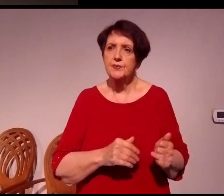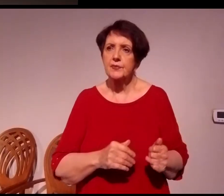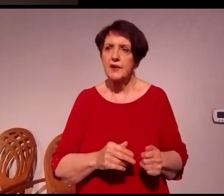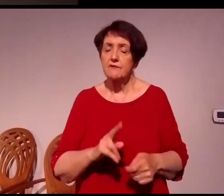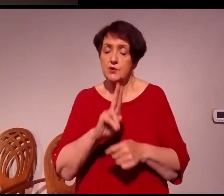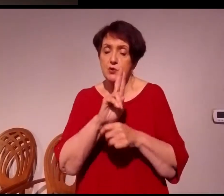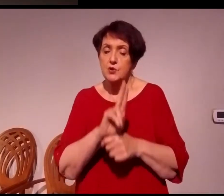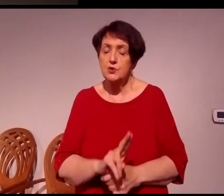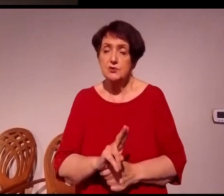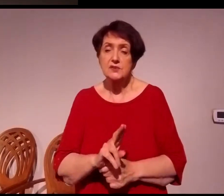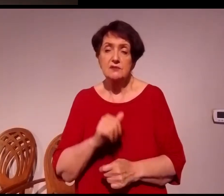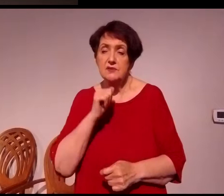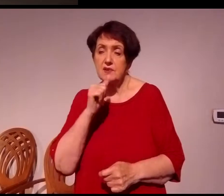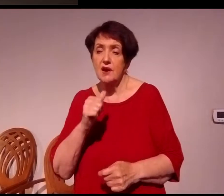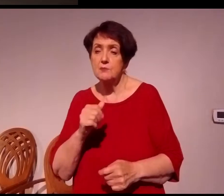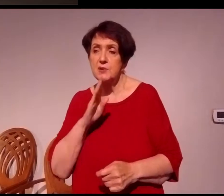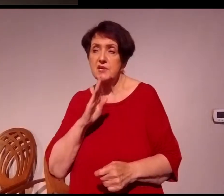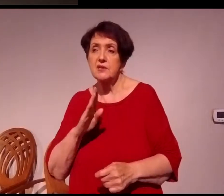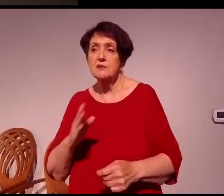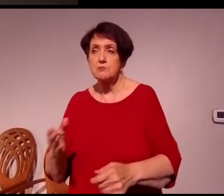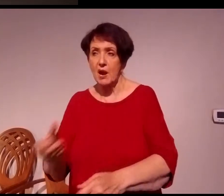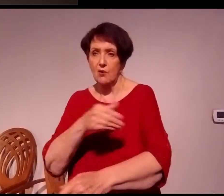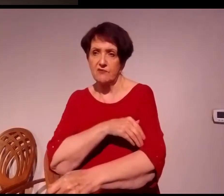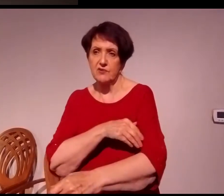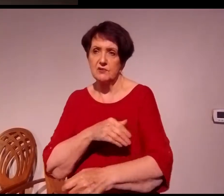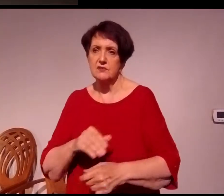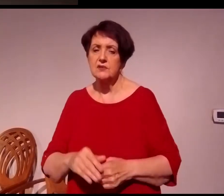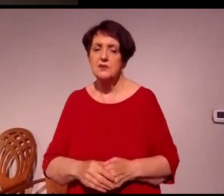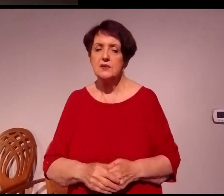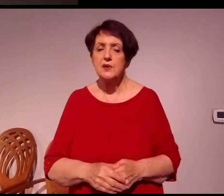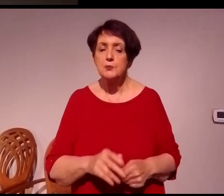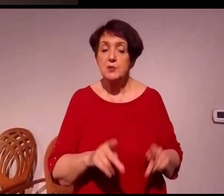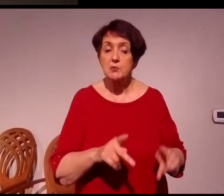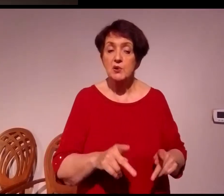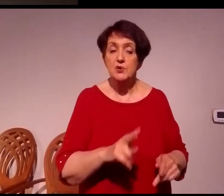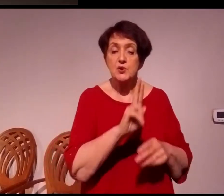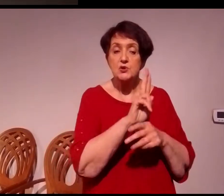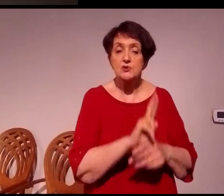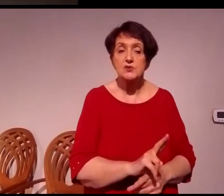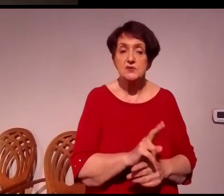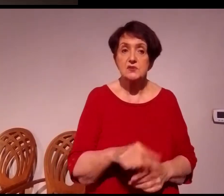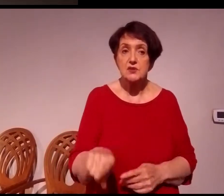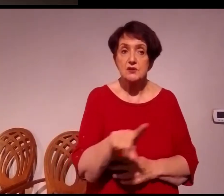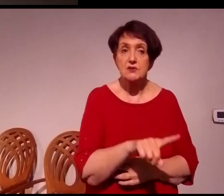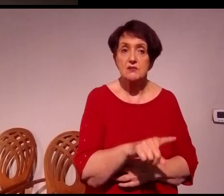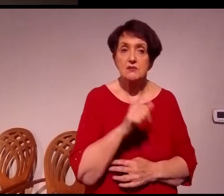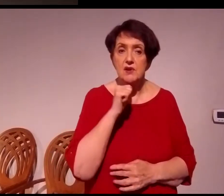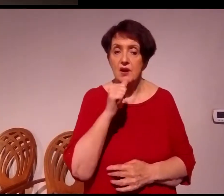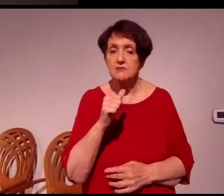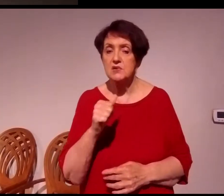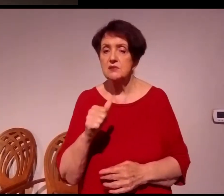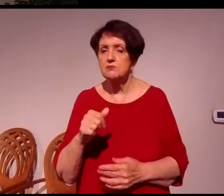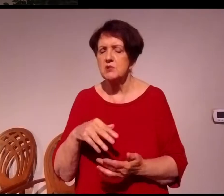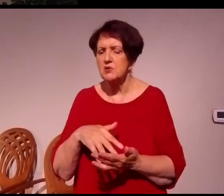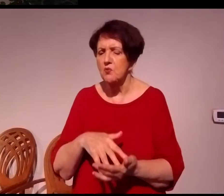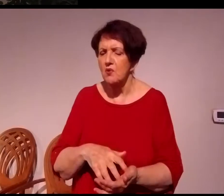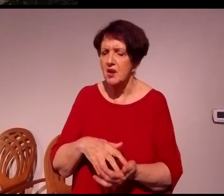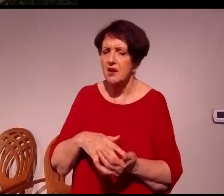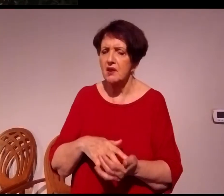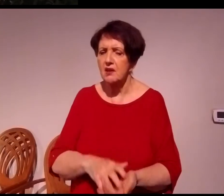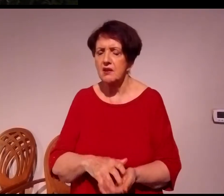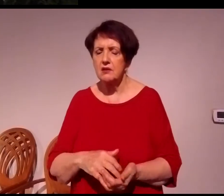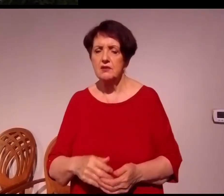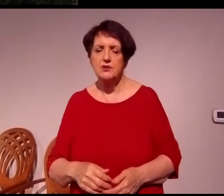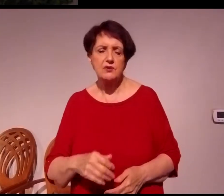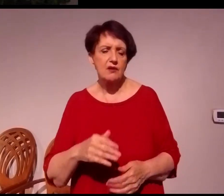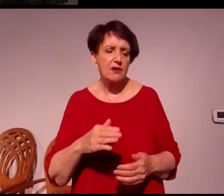not being powerful. If they're used to us being in the flow and they're used to being with people who are kind or who they have